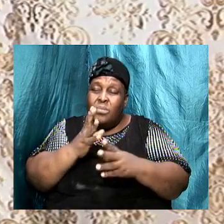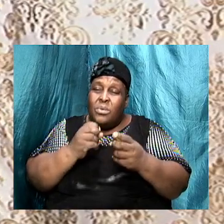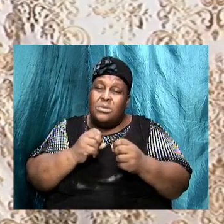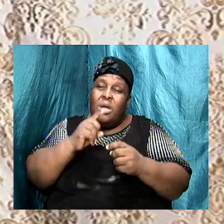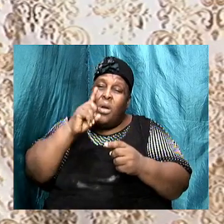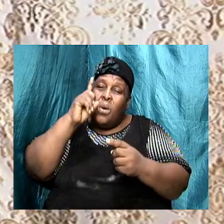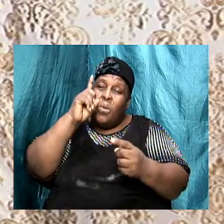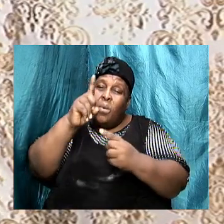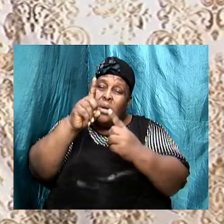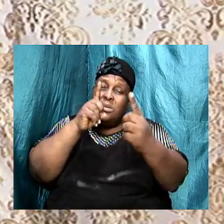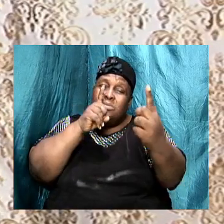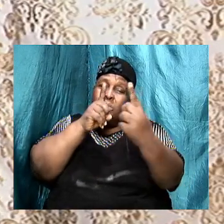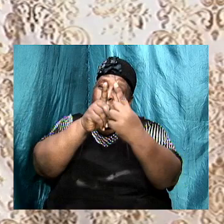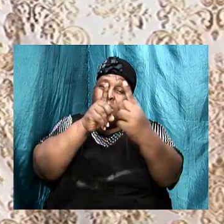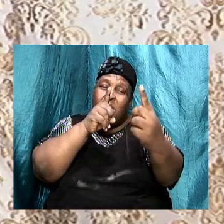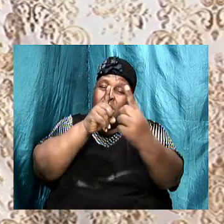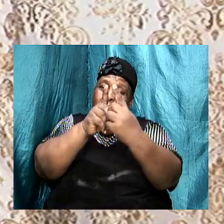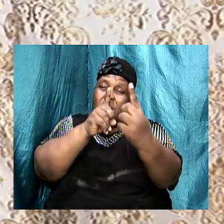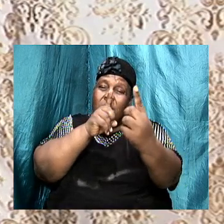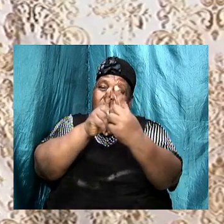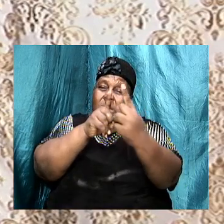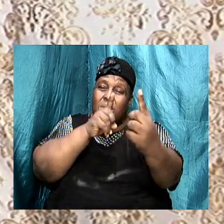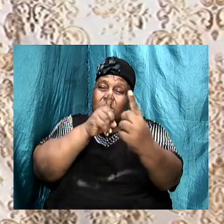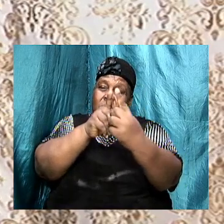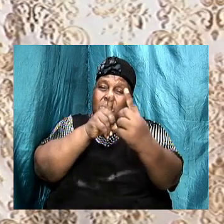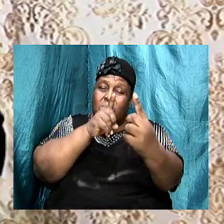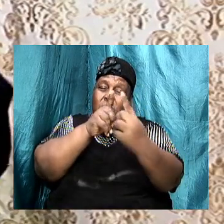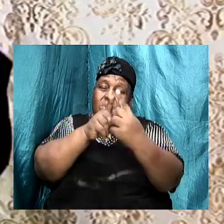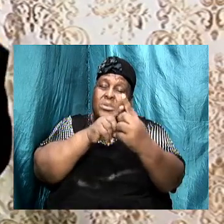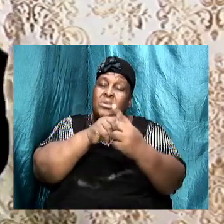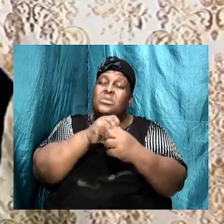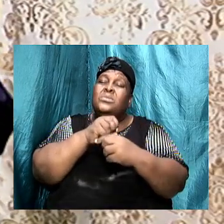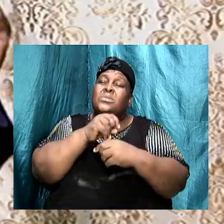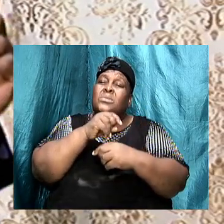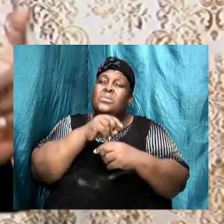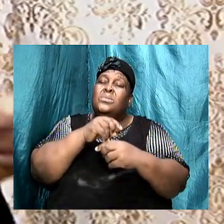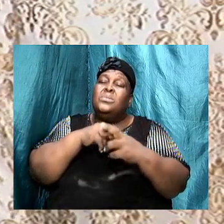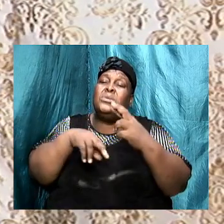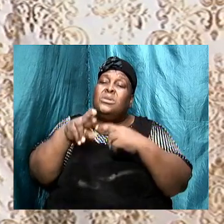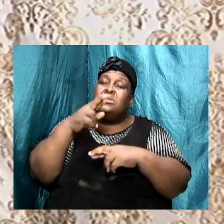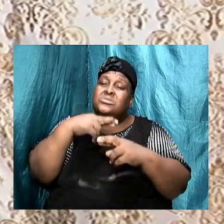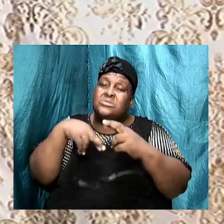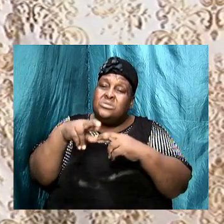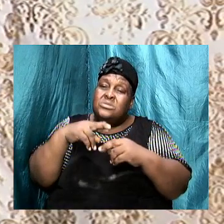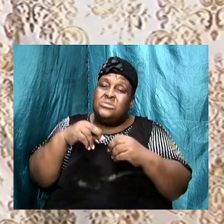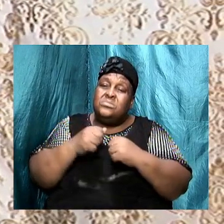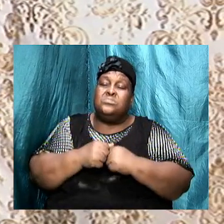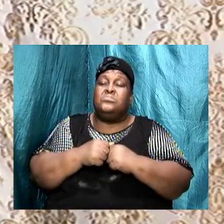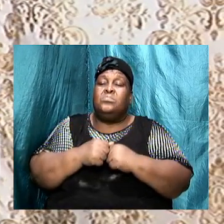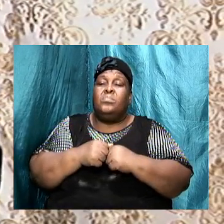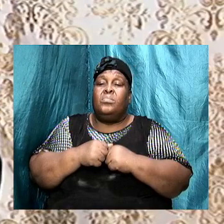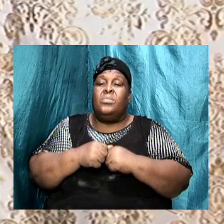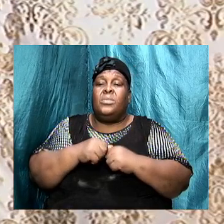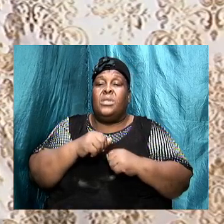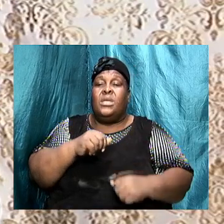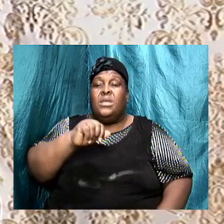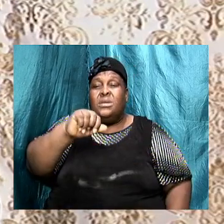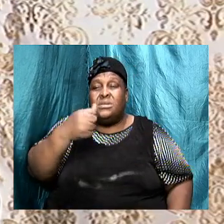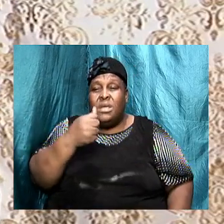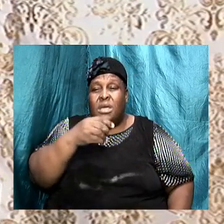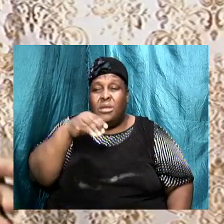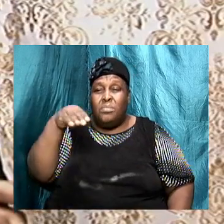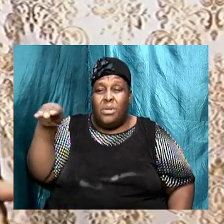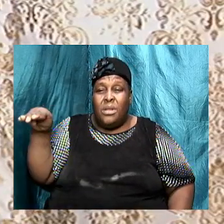us as individuals. I want you to understand that it might be 10 billion persons serving